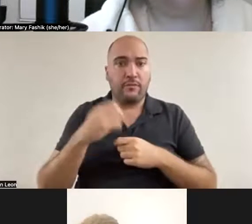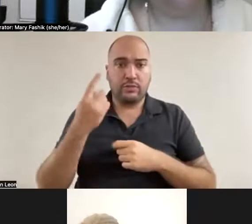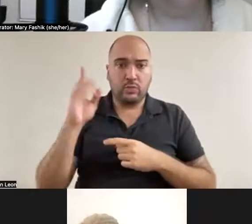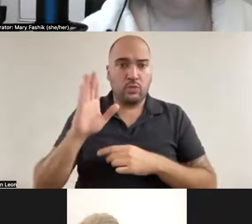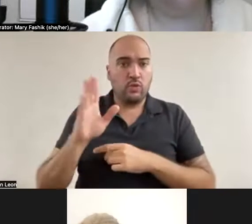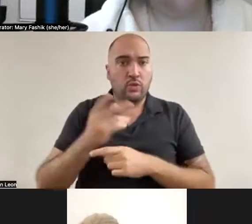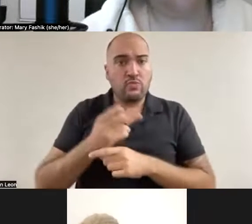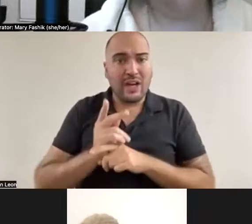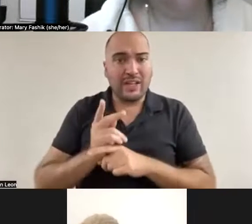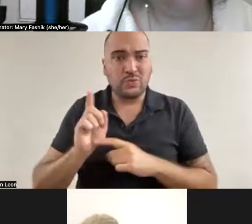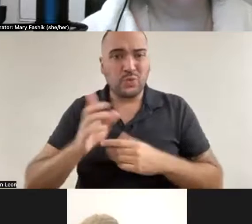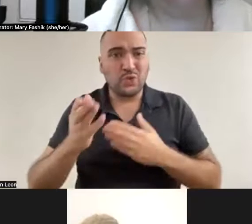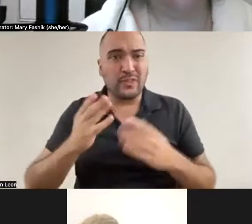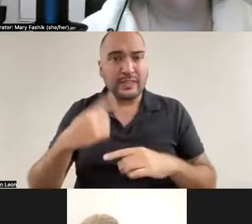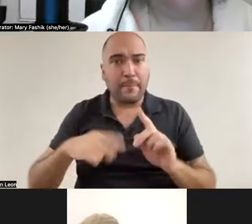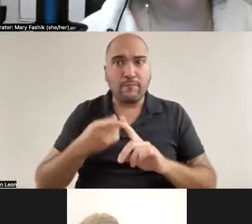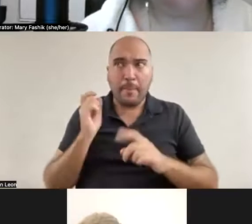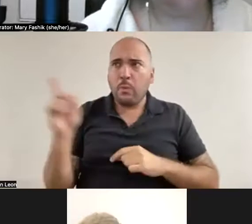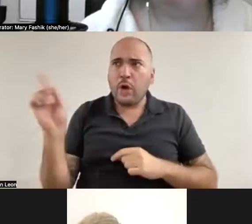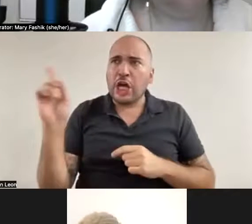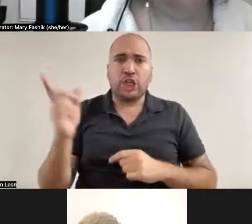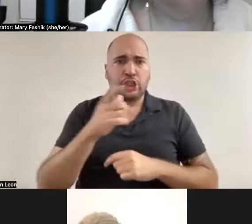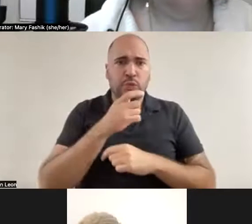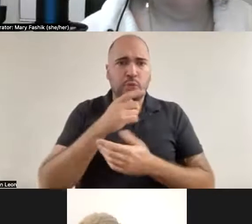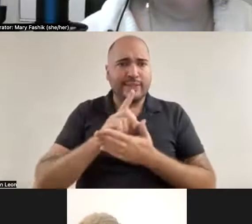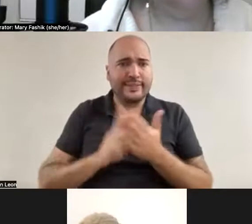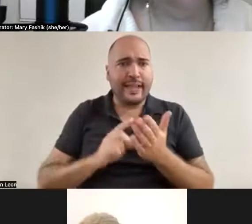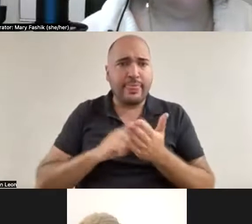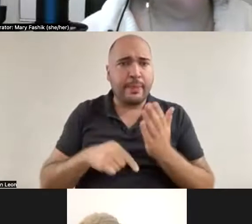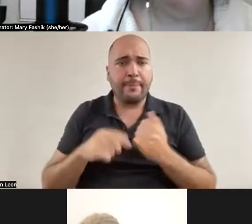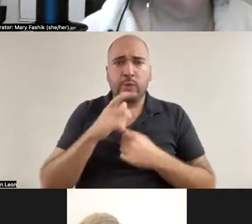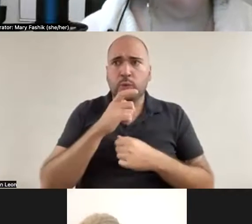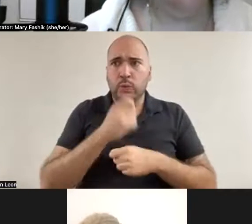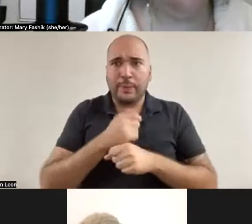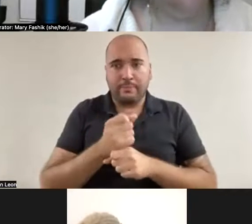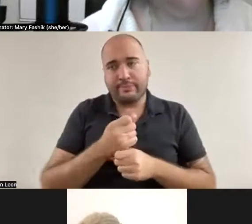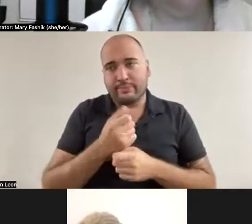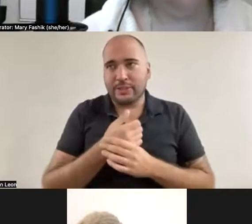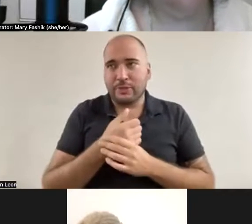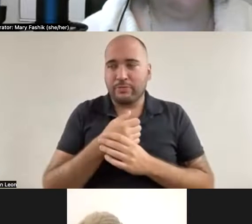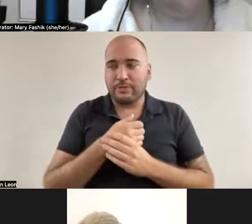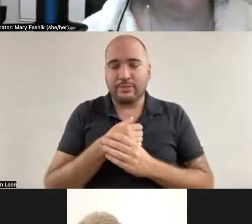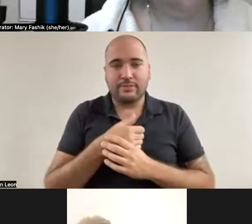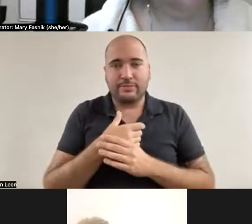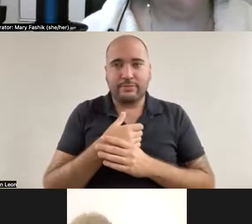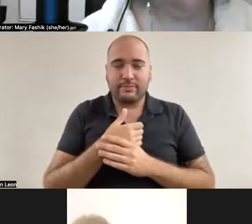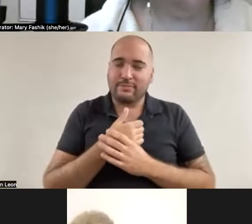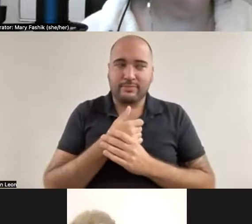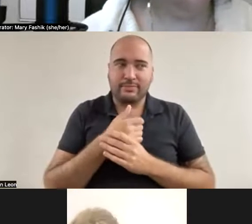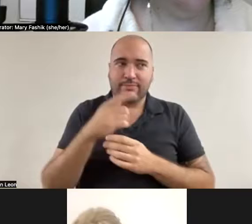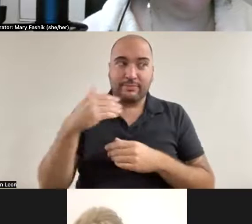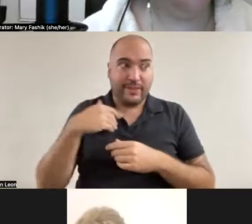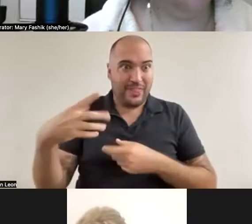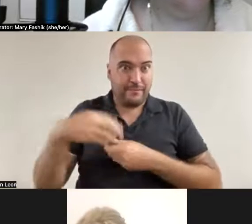products, where your services come from, who has designed them, who has made them, have they involved the